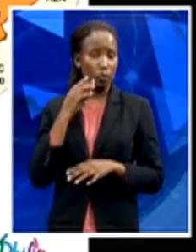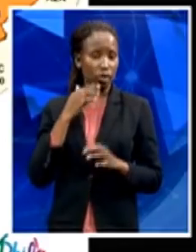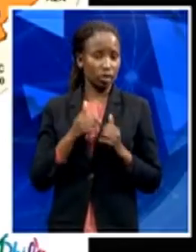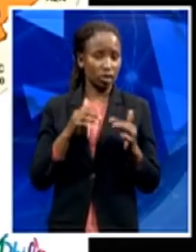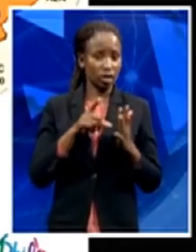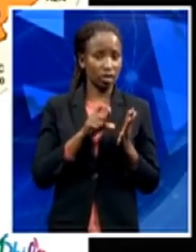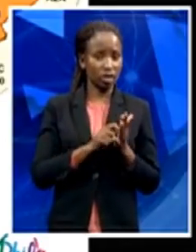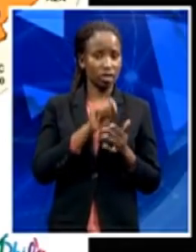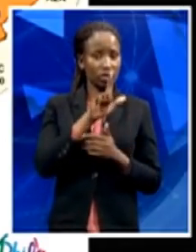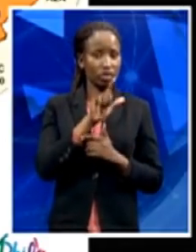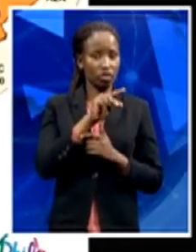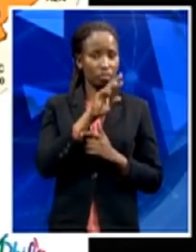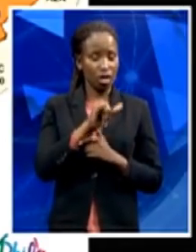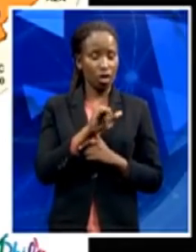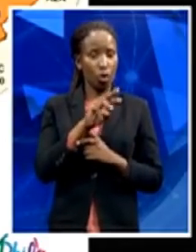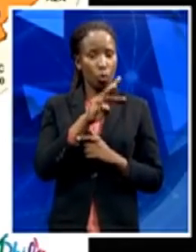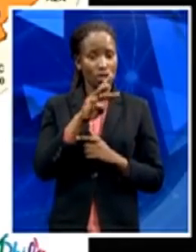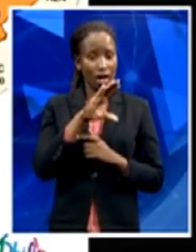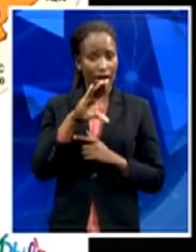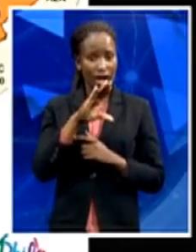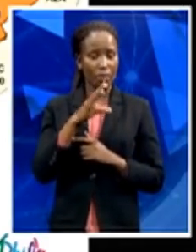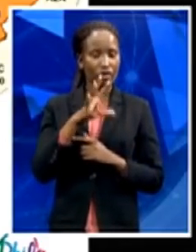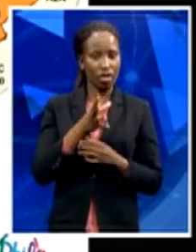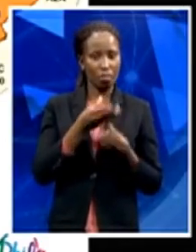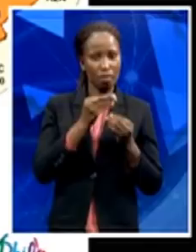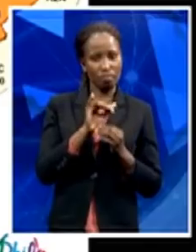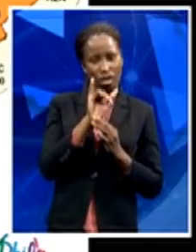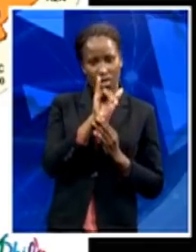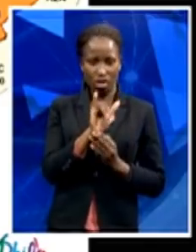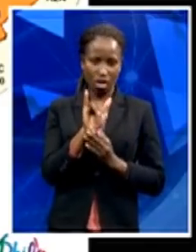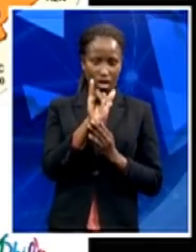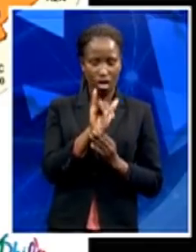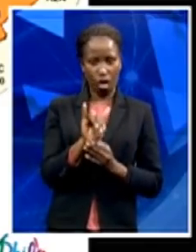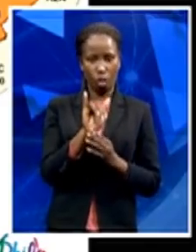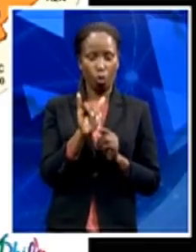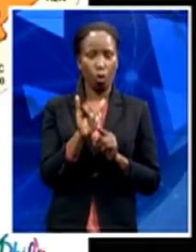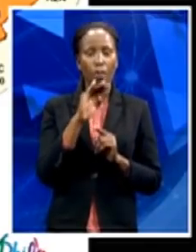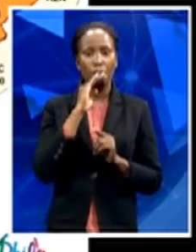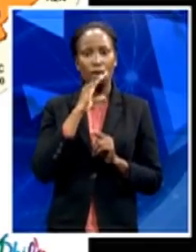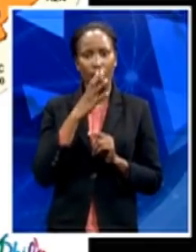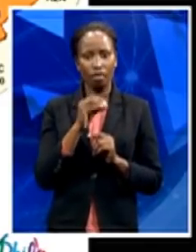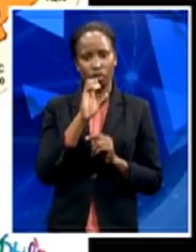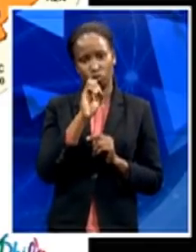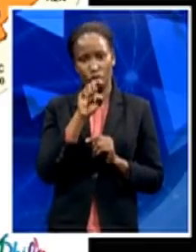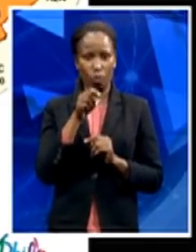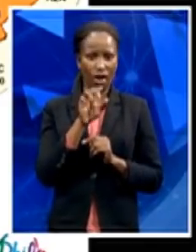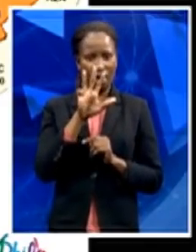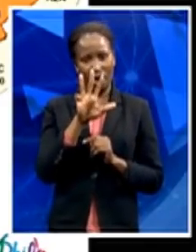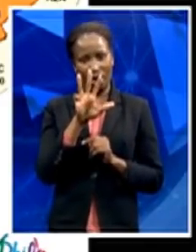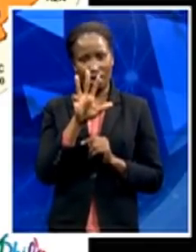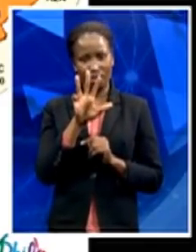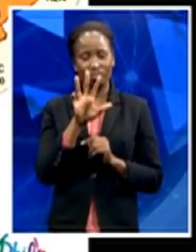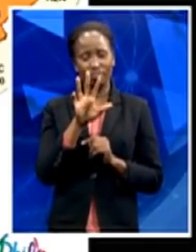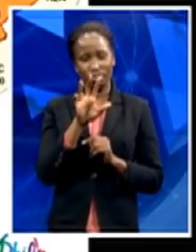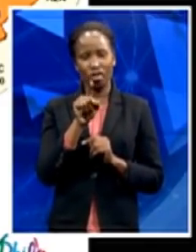light yellow, which meant that they had less than between 0 and 4.99 cases per 100,000. But